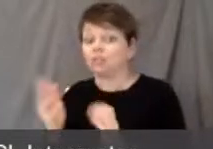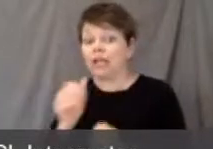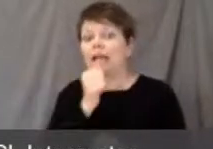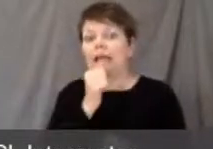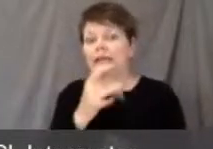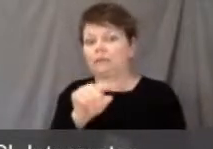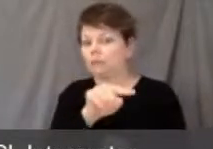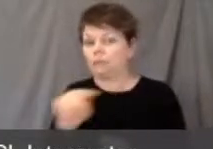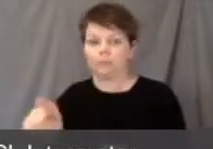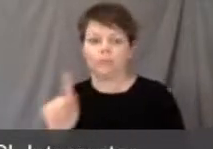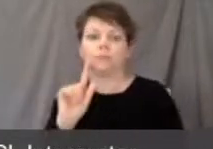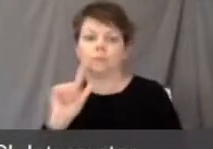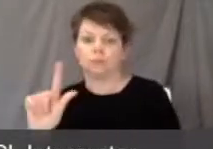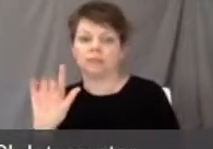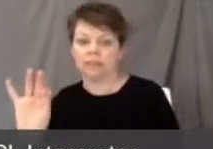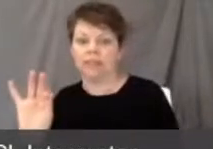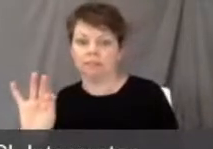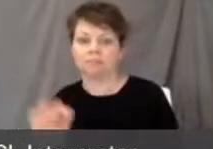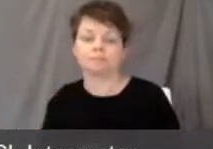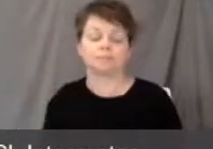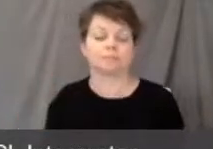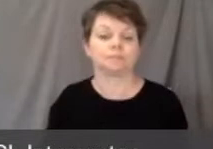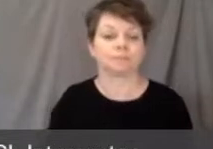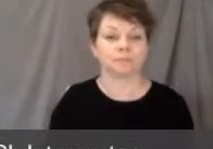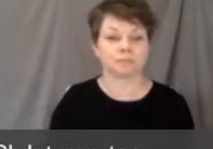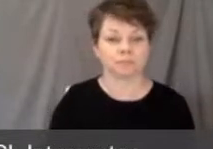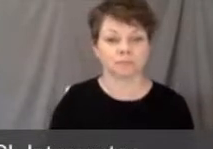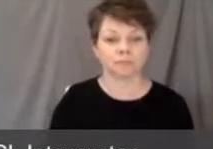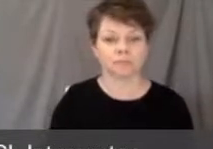range. Next slide, please.